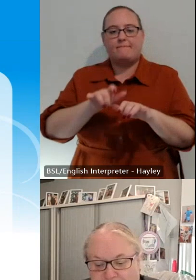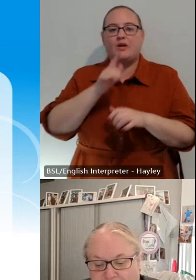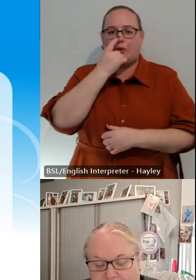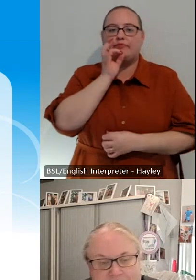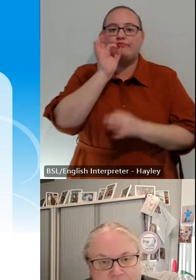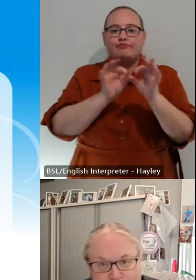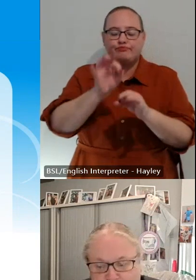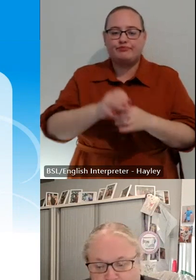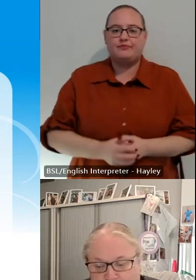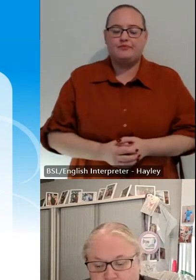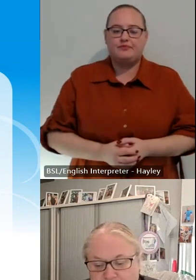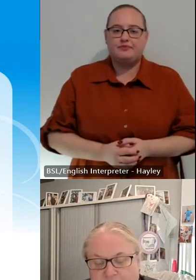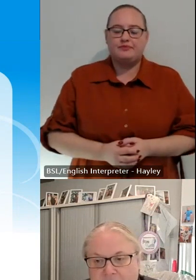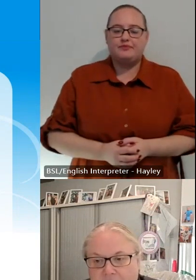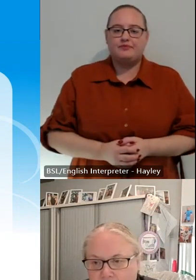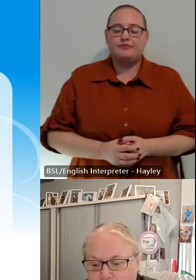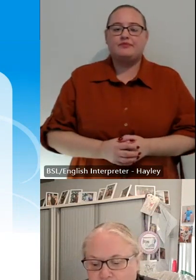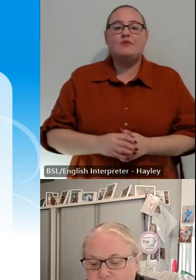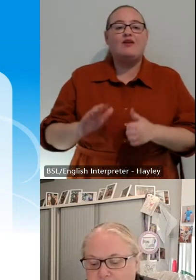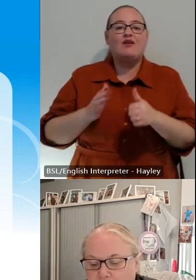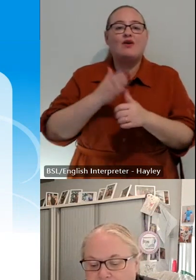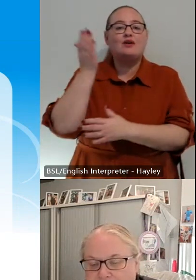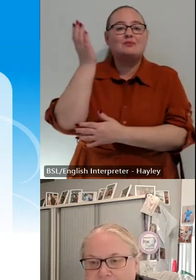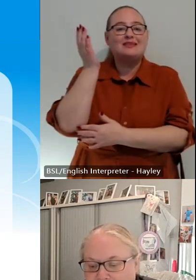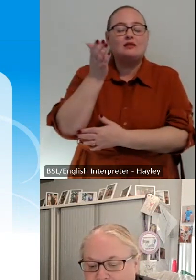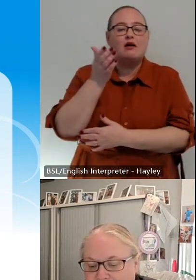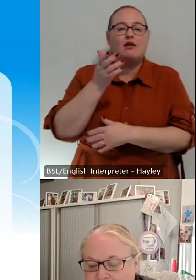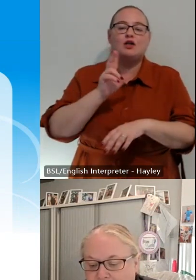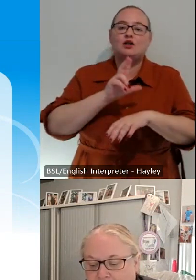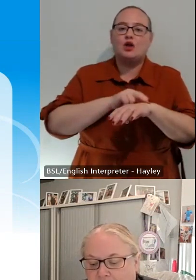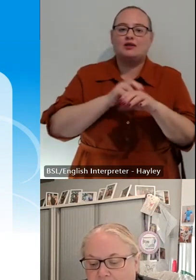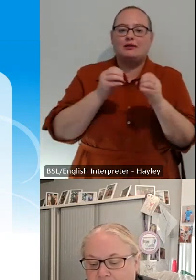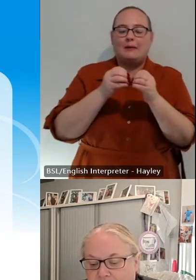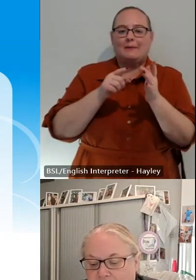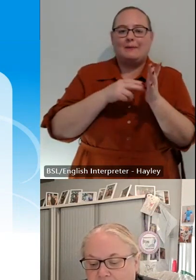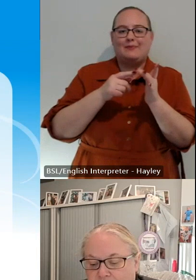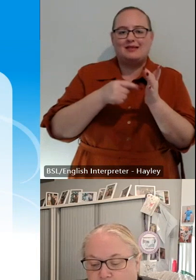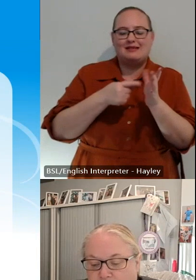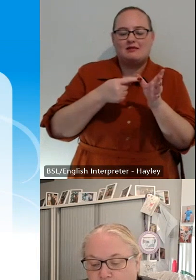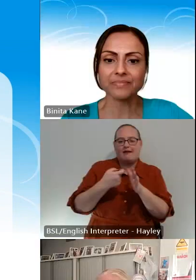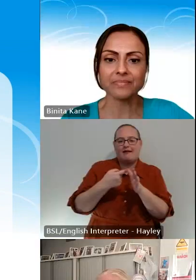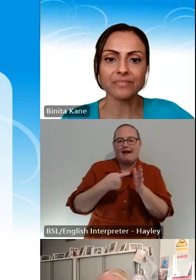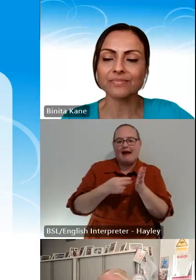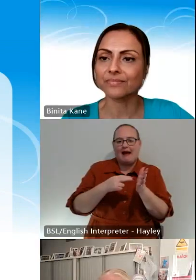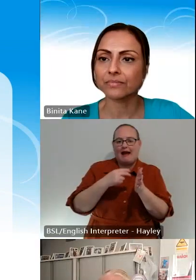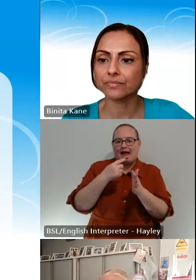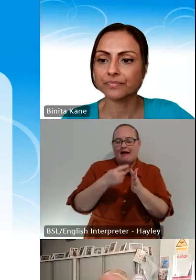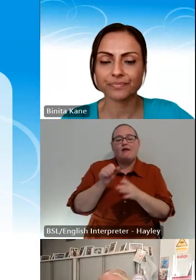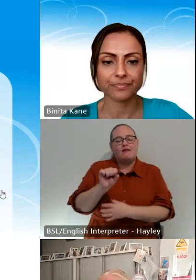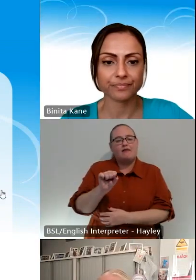straight into the introducing of the first speaker, which is Dr. Binita Kane, and she's going to talk about the